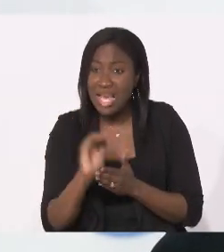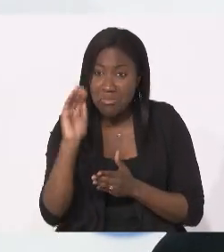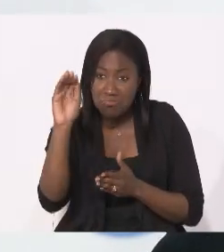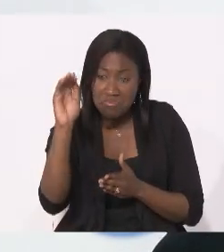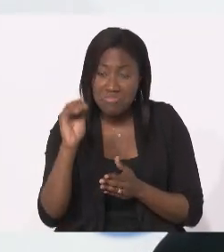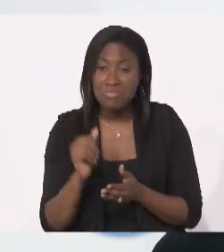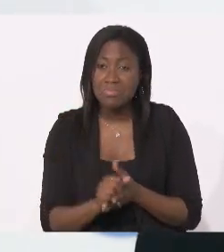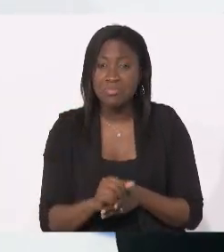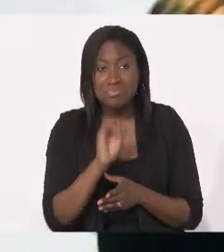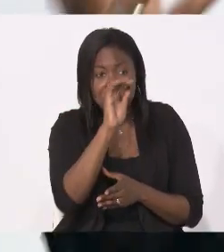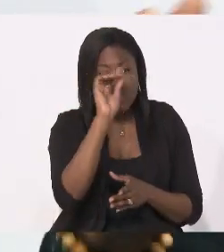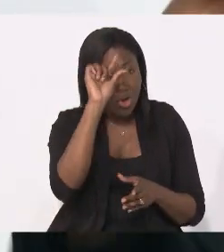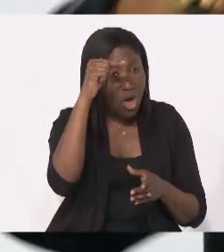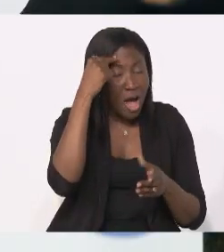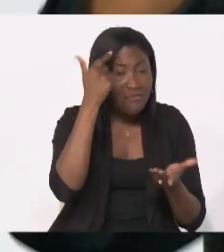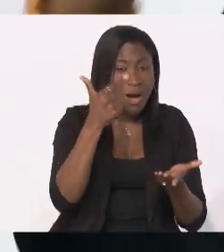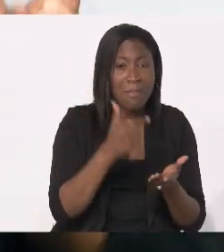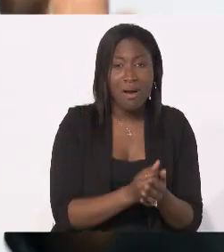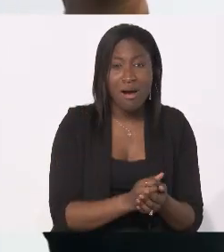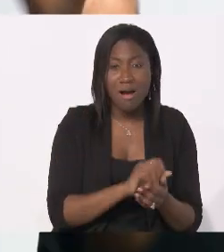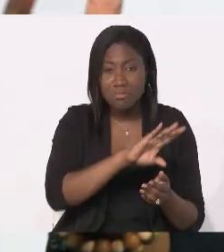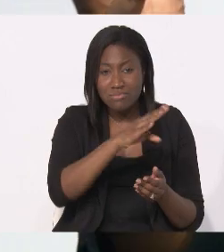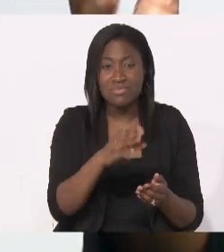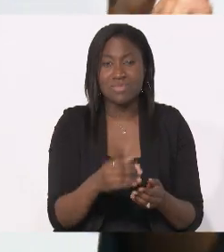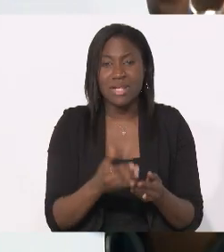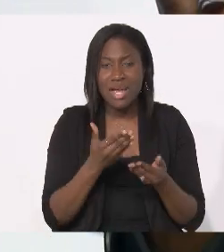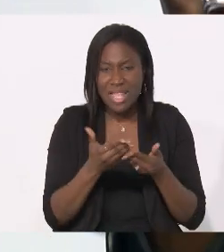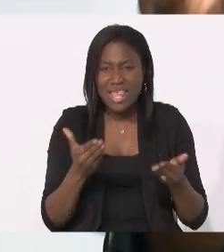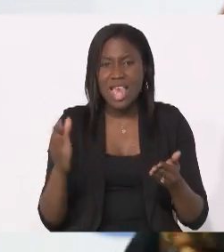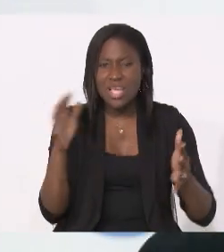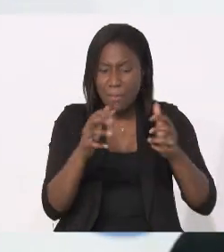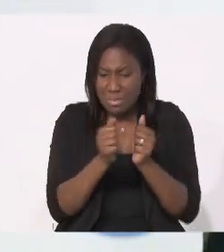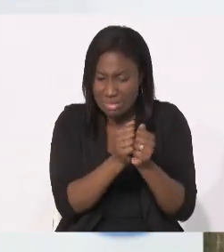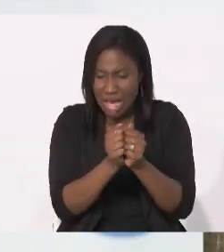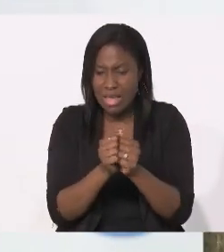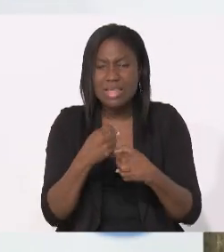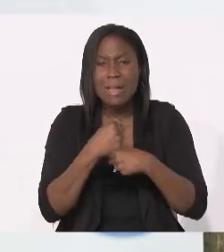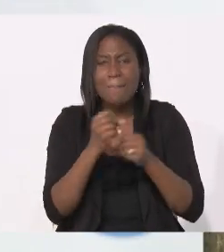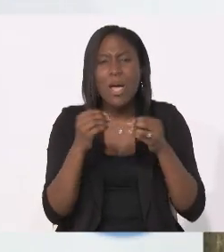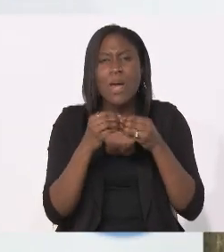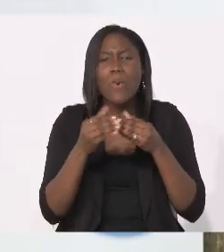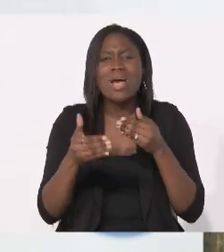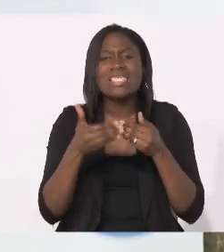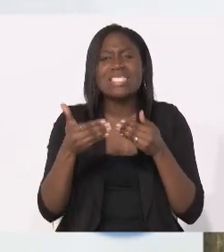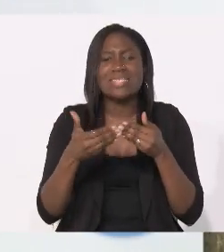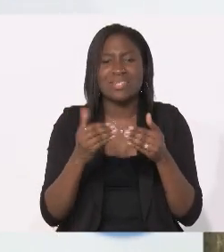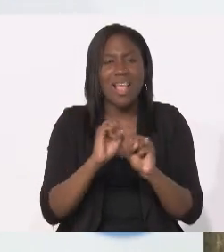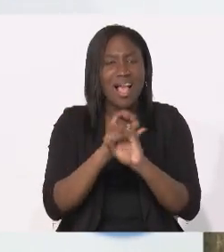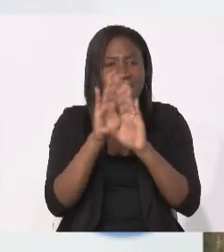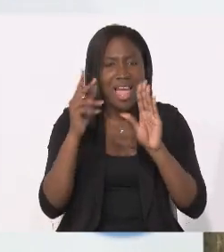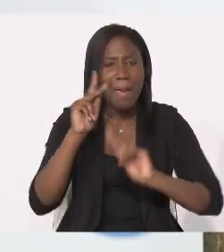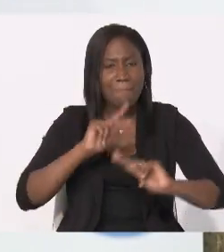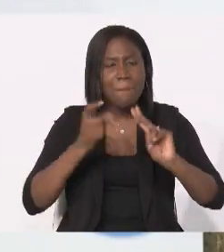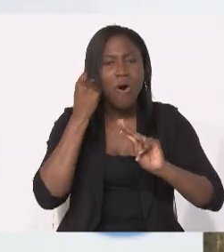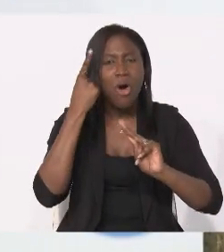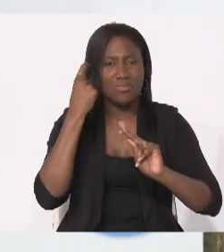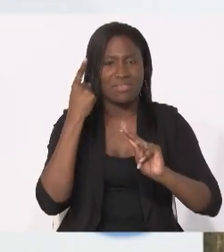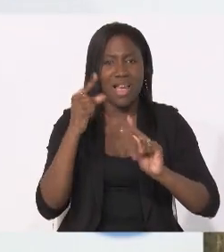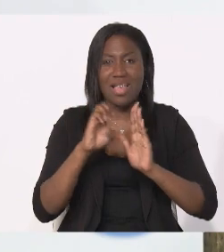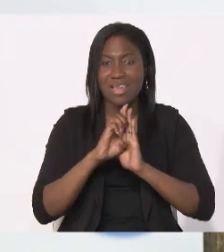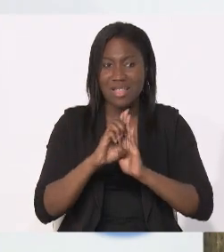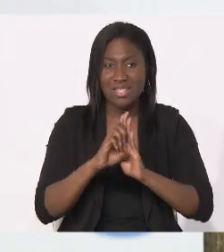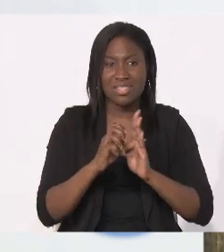makes money. It does. It makes money, and it has international appeal. But are we having those discussions?